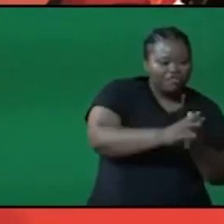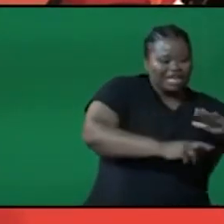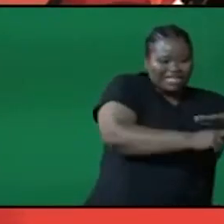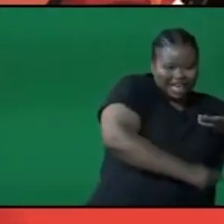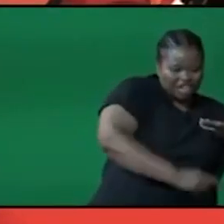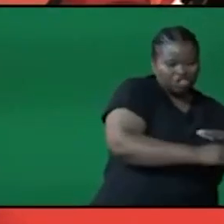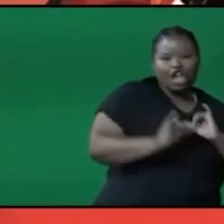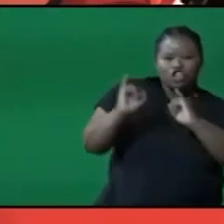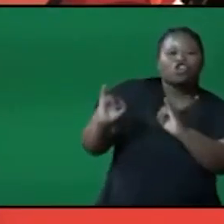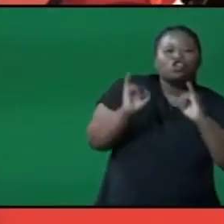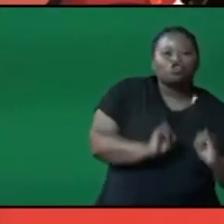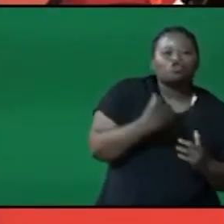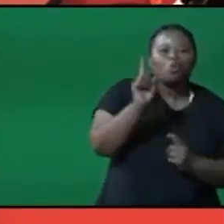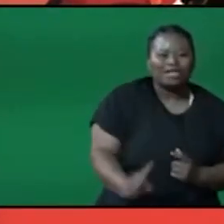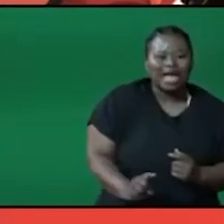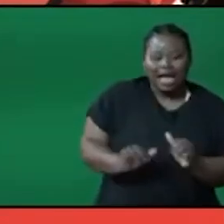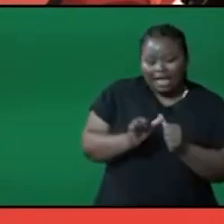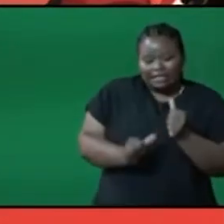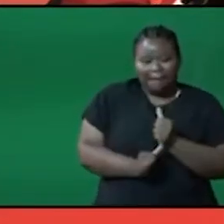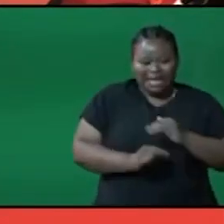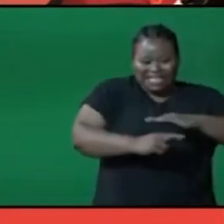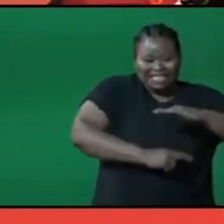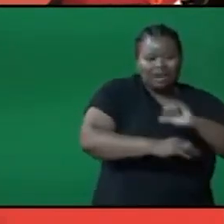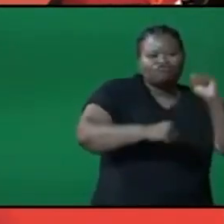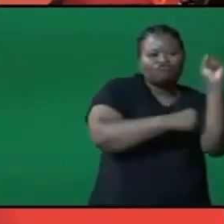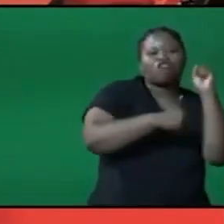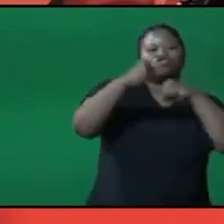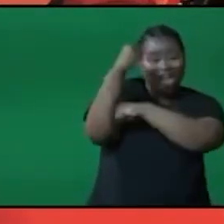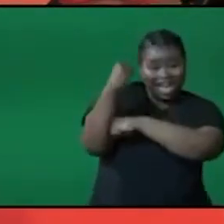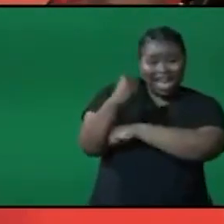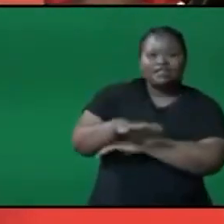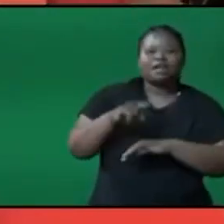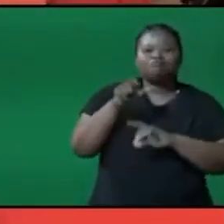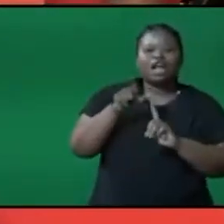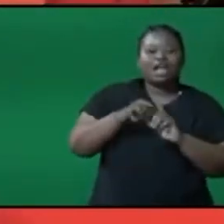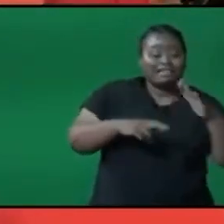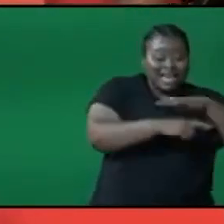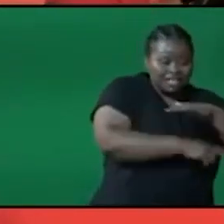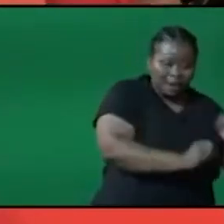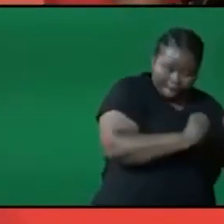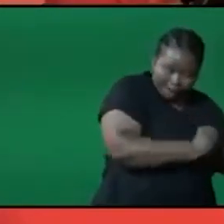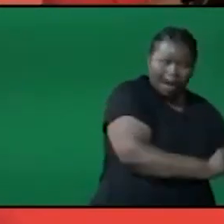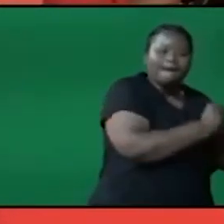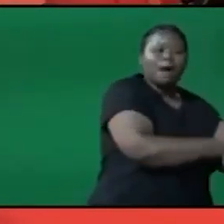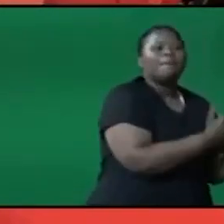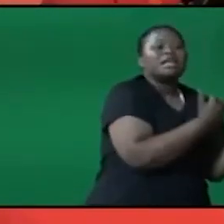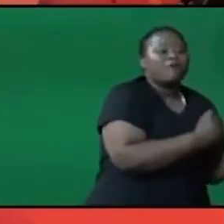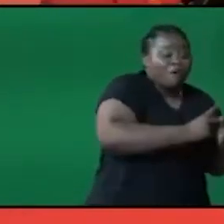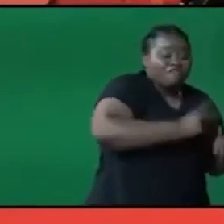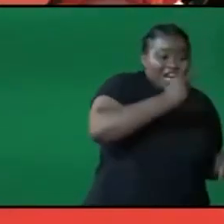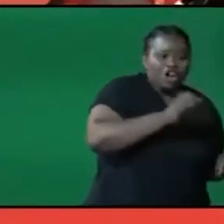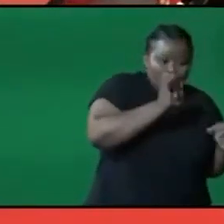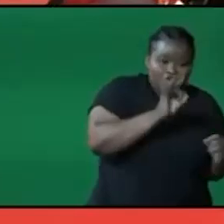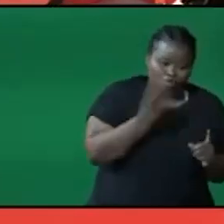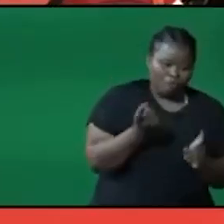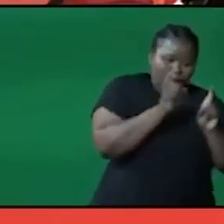and introducing the sub-regional structures. So the regional leadership remains intact until we